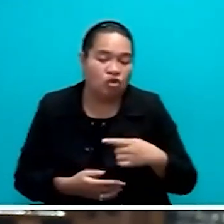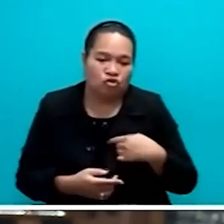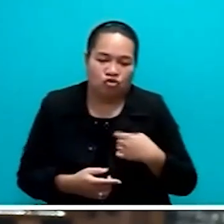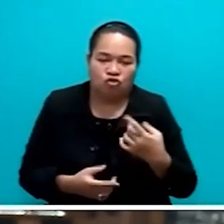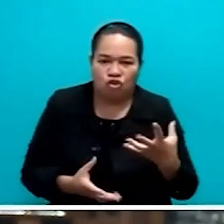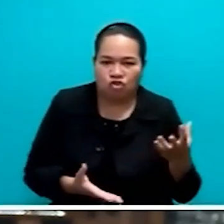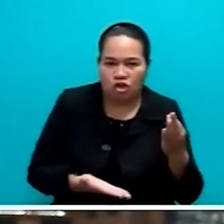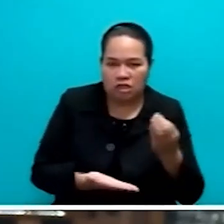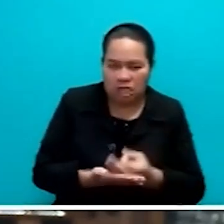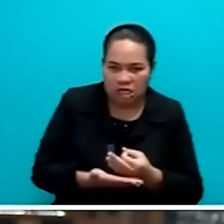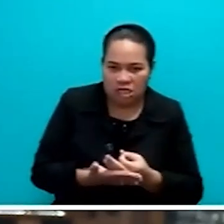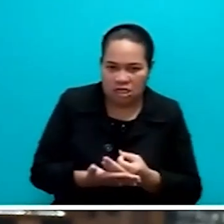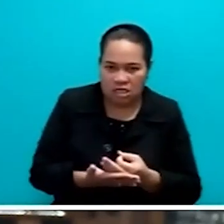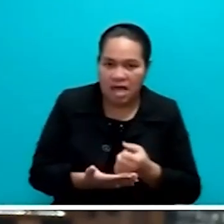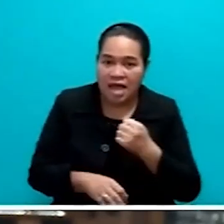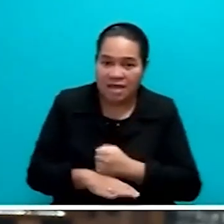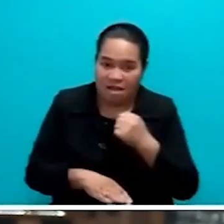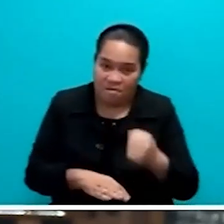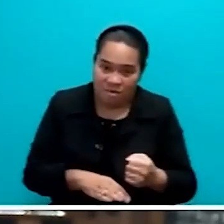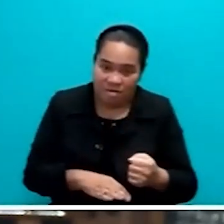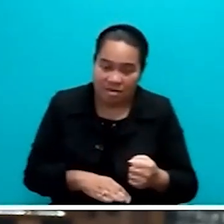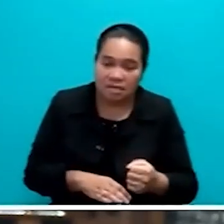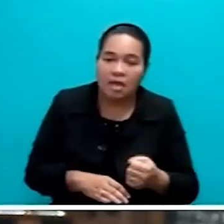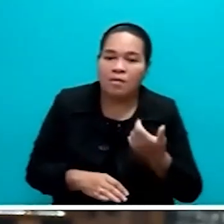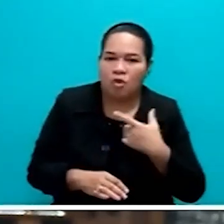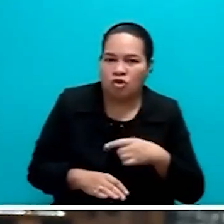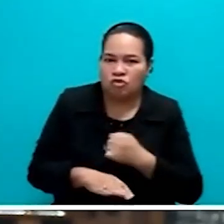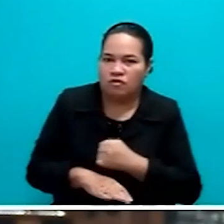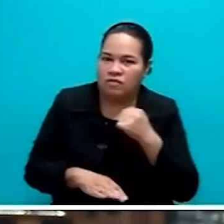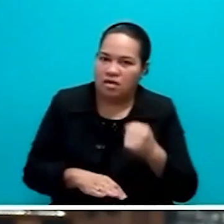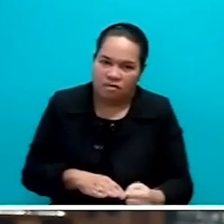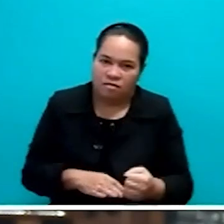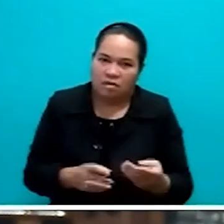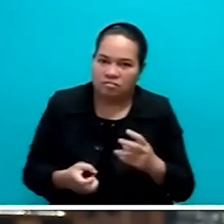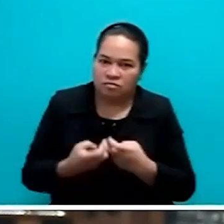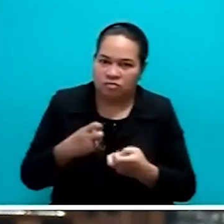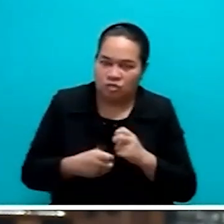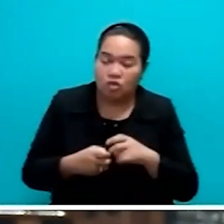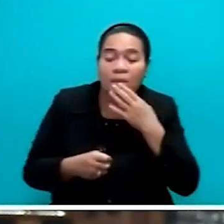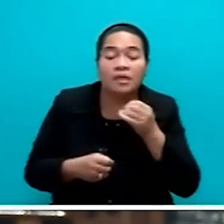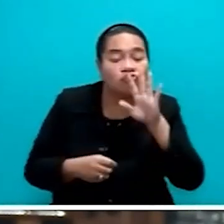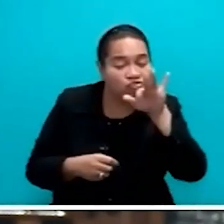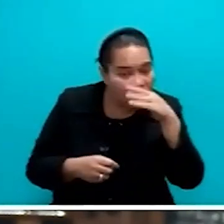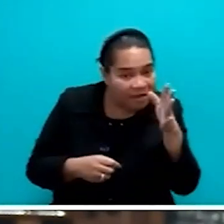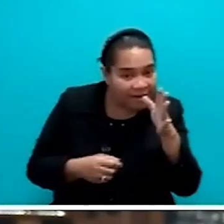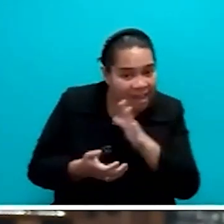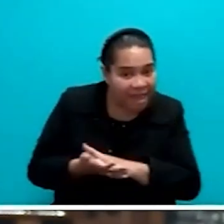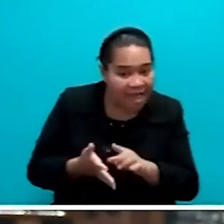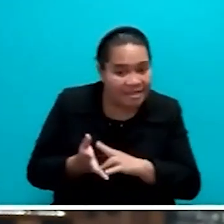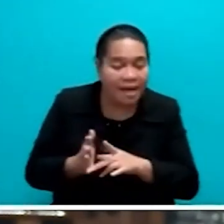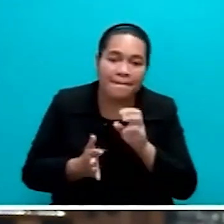consolidate government finances because of economic headwinds. If you check inside, you'll note that I said all these